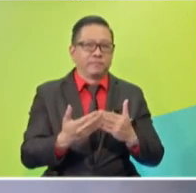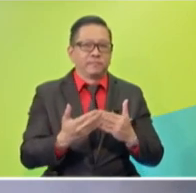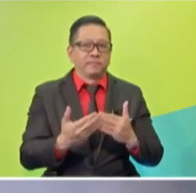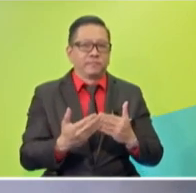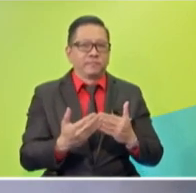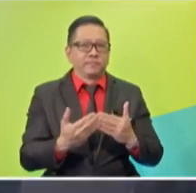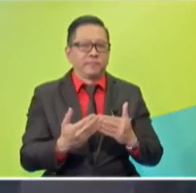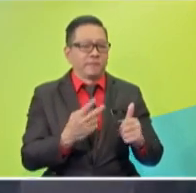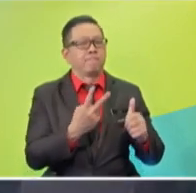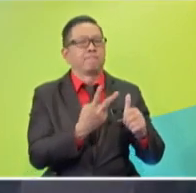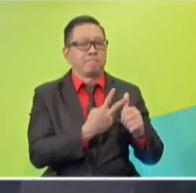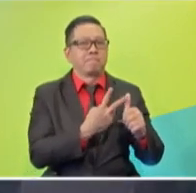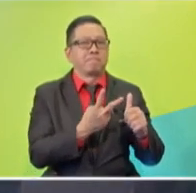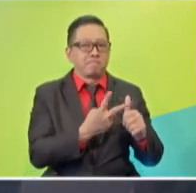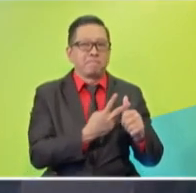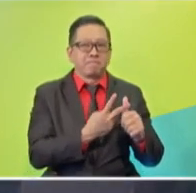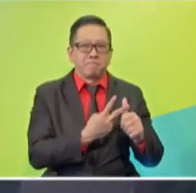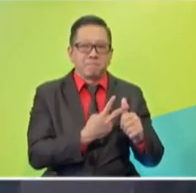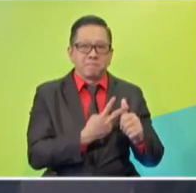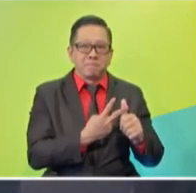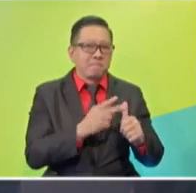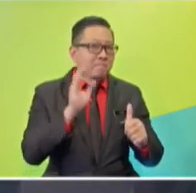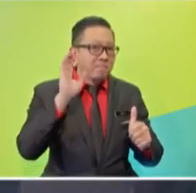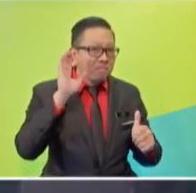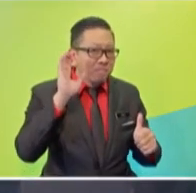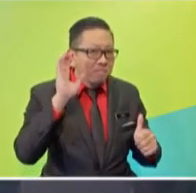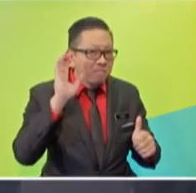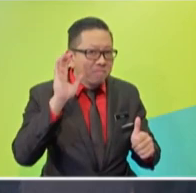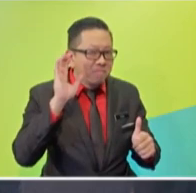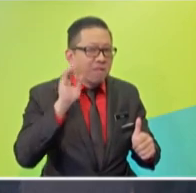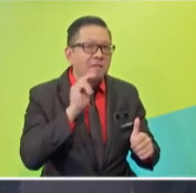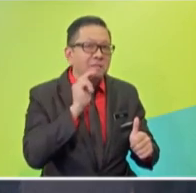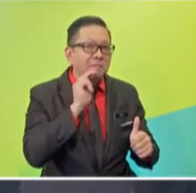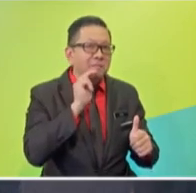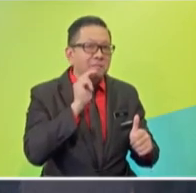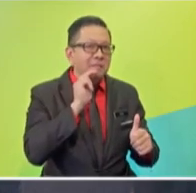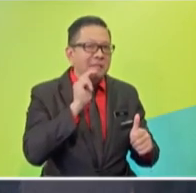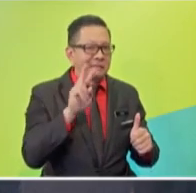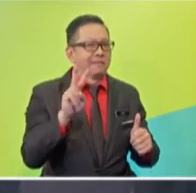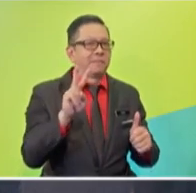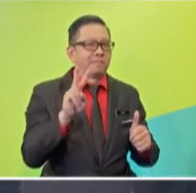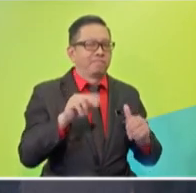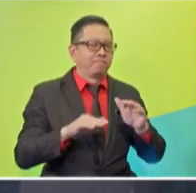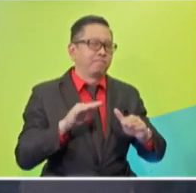step in tasting ice cream. Let's hear from Ningzi. Ningzi, which one is the second step?